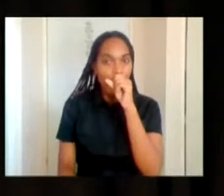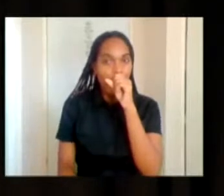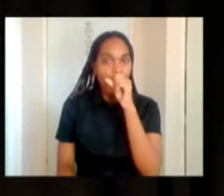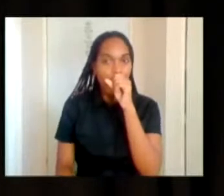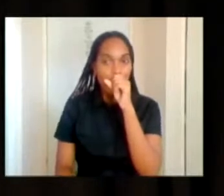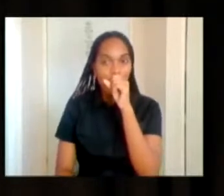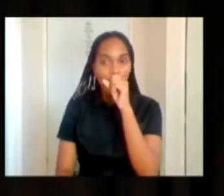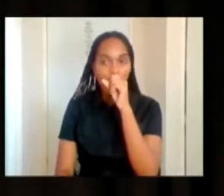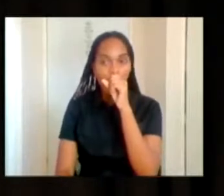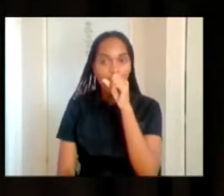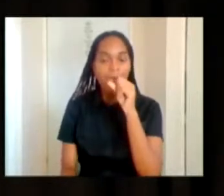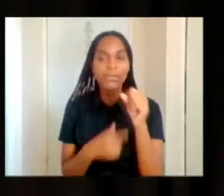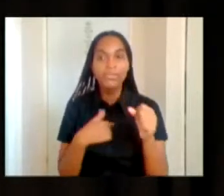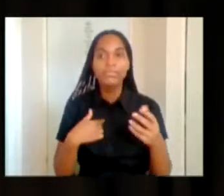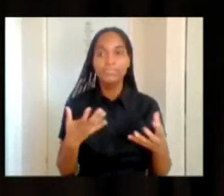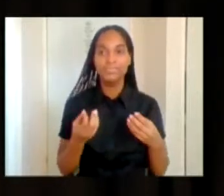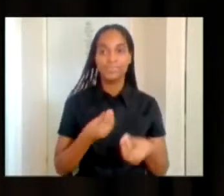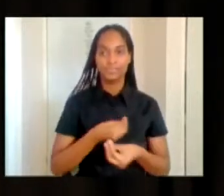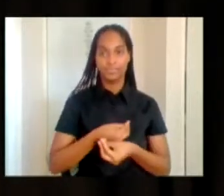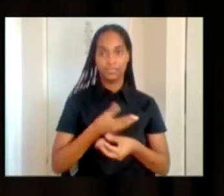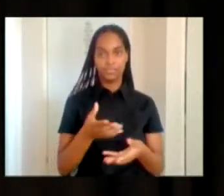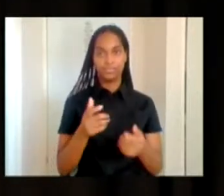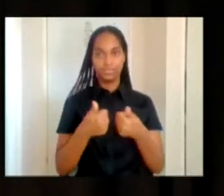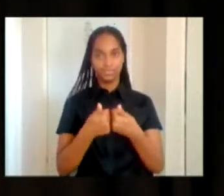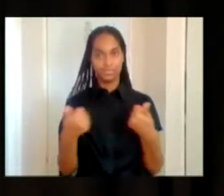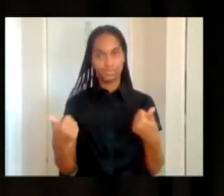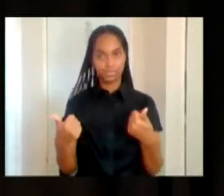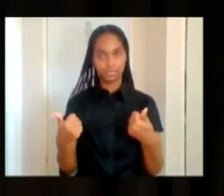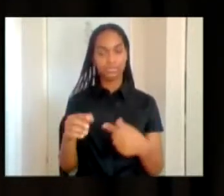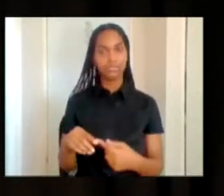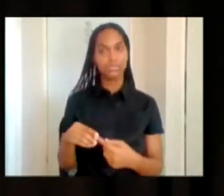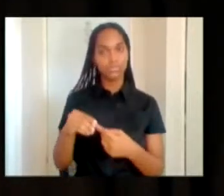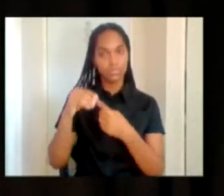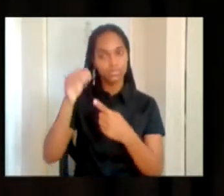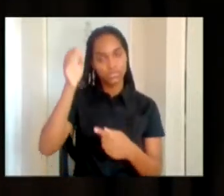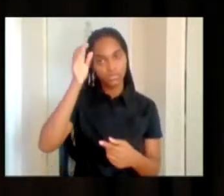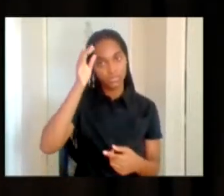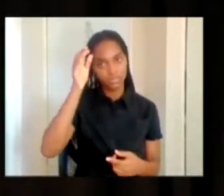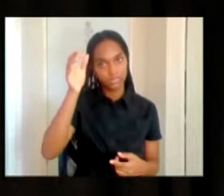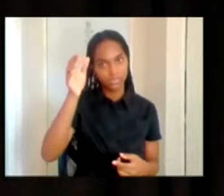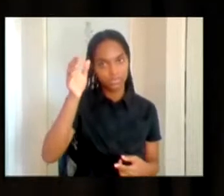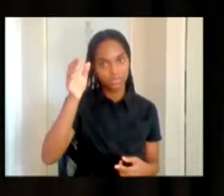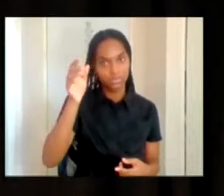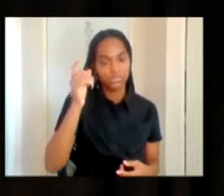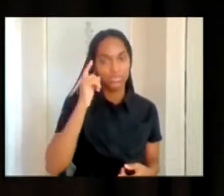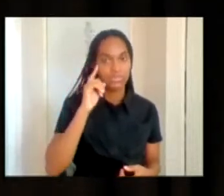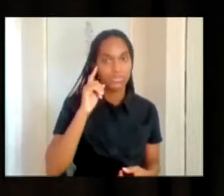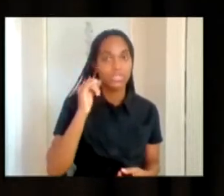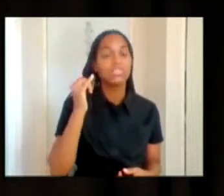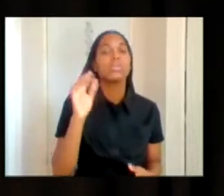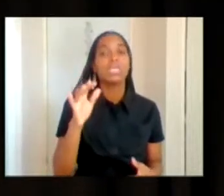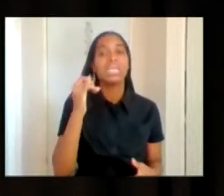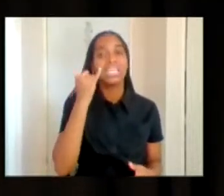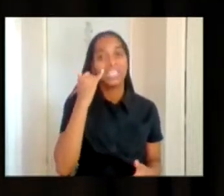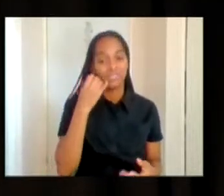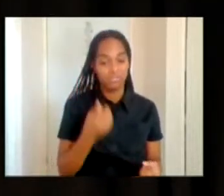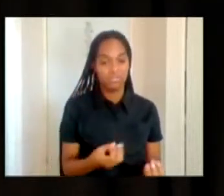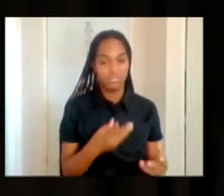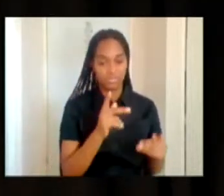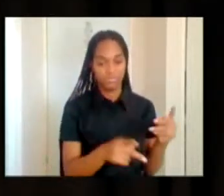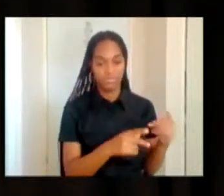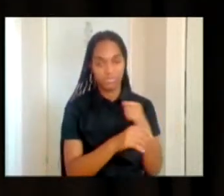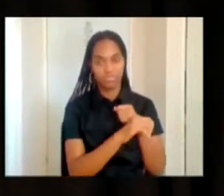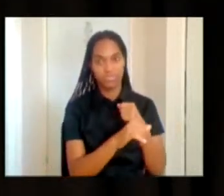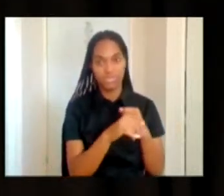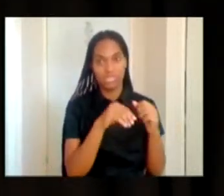And we wanted to provide a separate, unique context for each application on the presumption that if there are multiple broadcasters in an environment in a